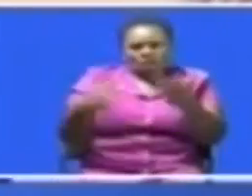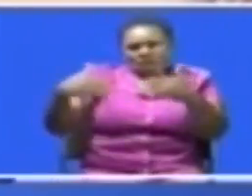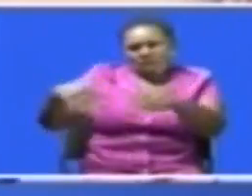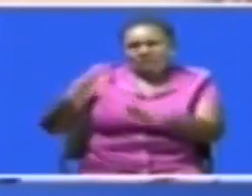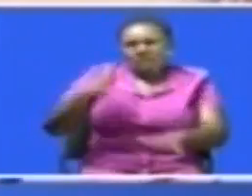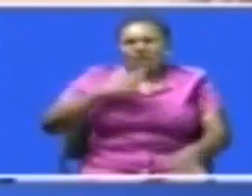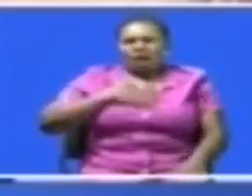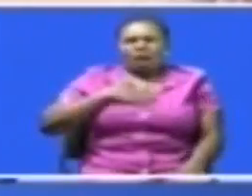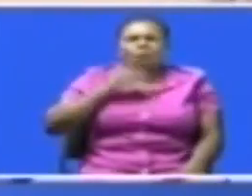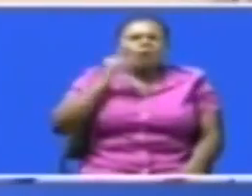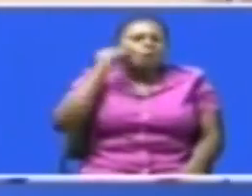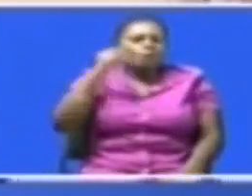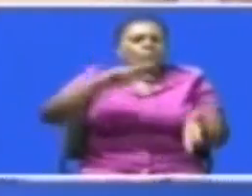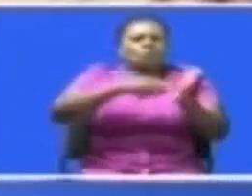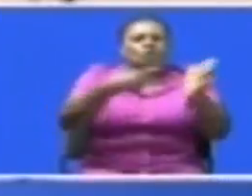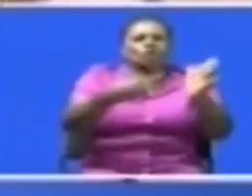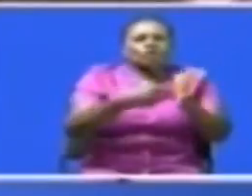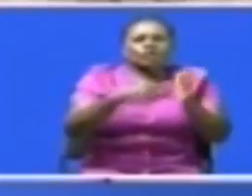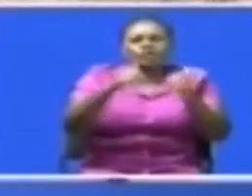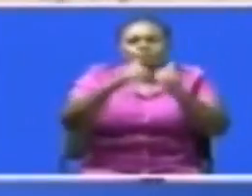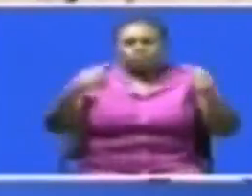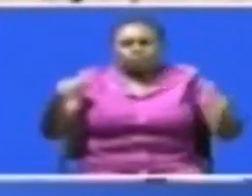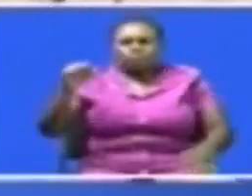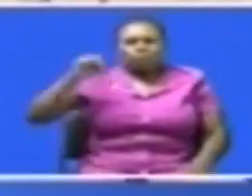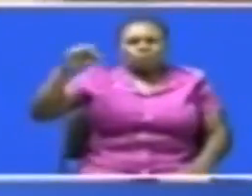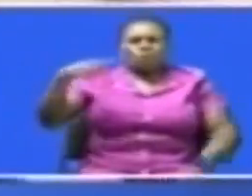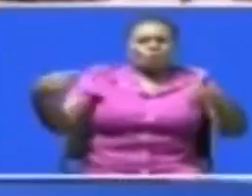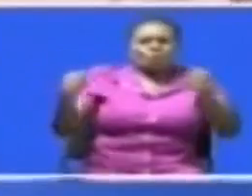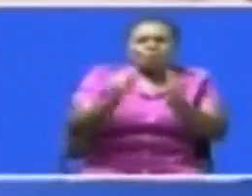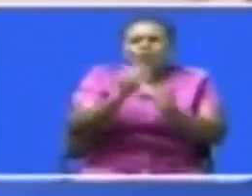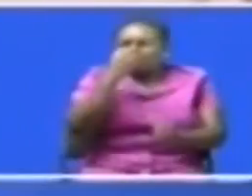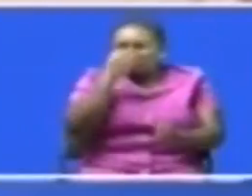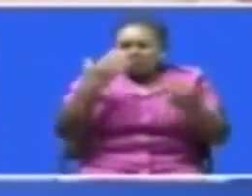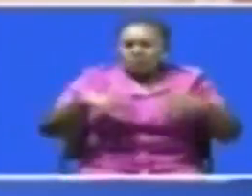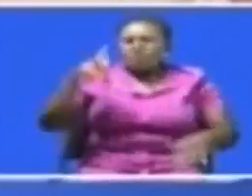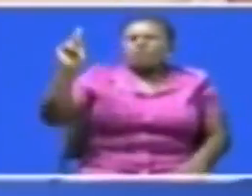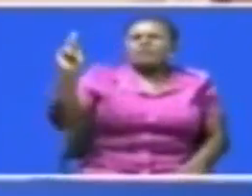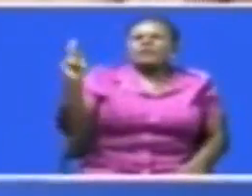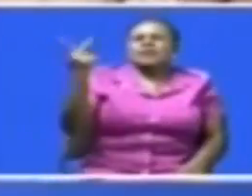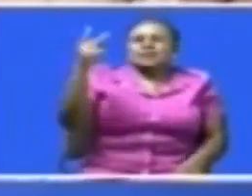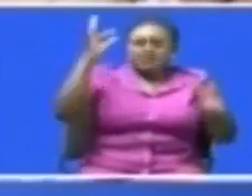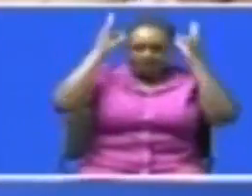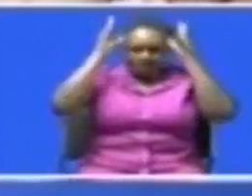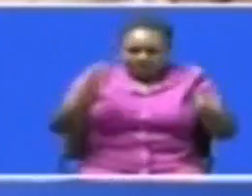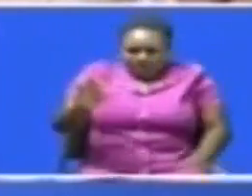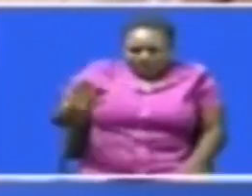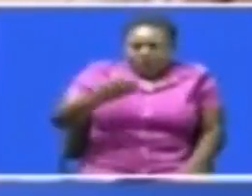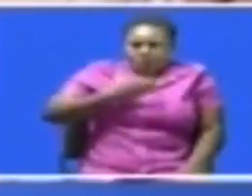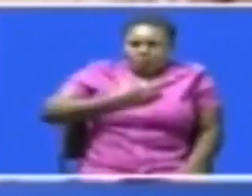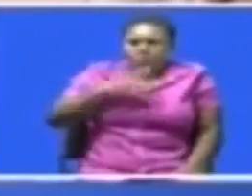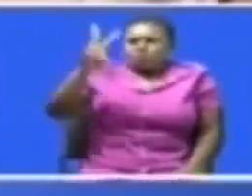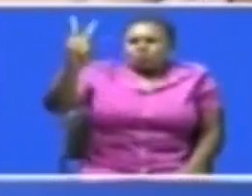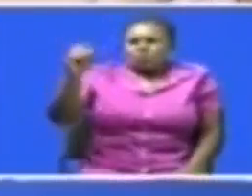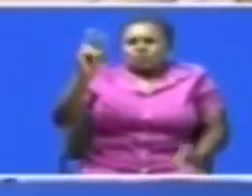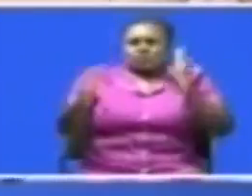Marakwet, leave our two projects from politics, let him fight with William, but the people of Kenya will decide on their own 2022